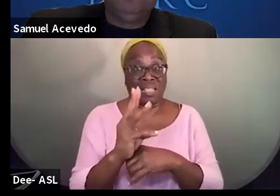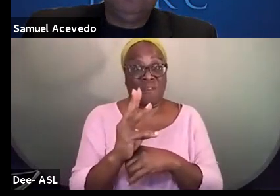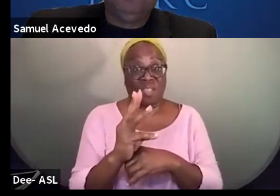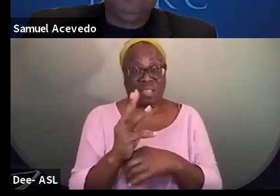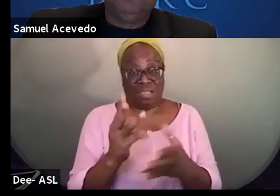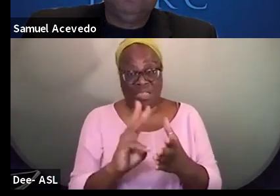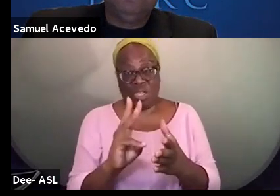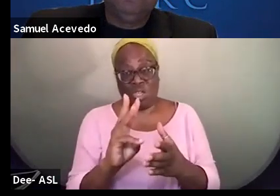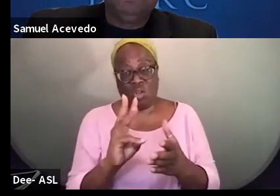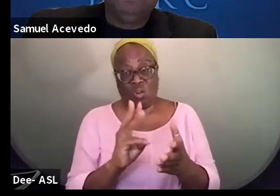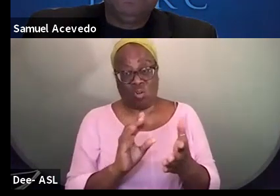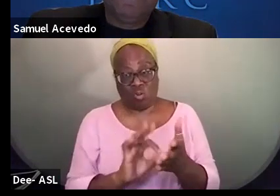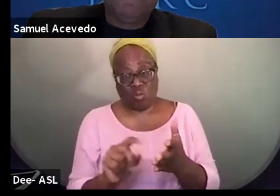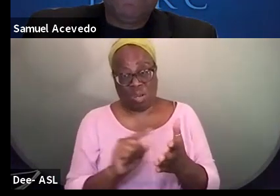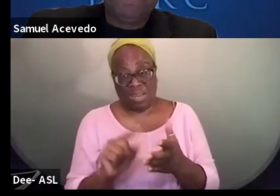students.